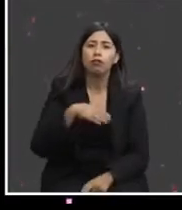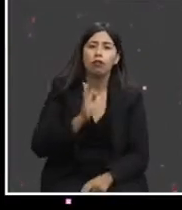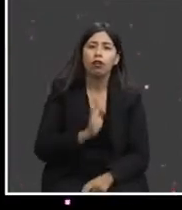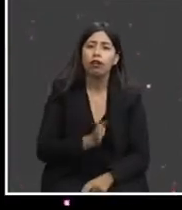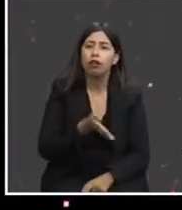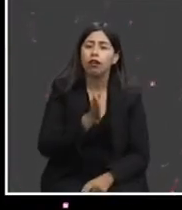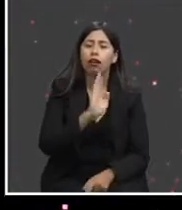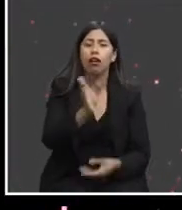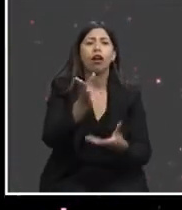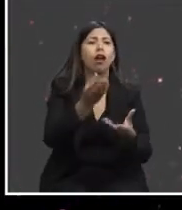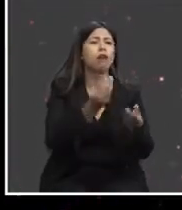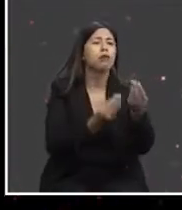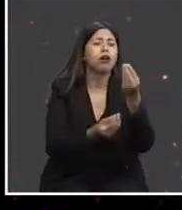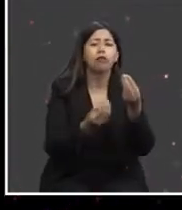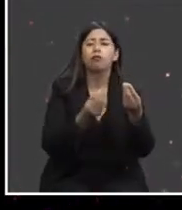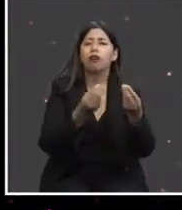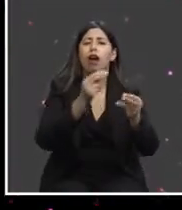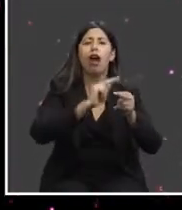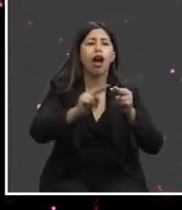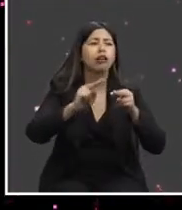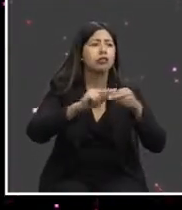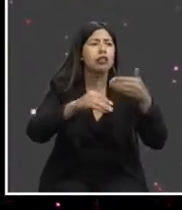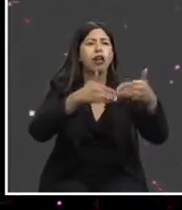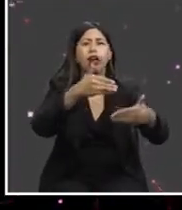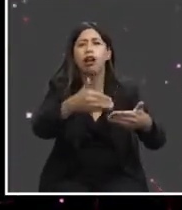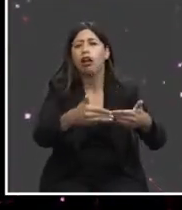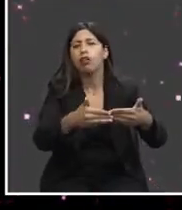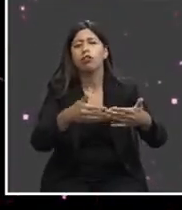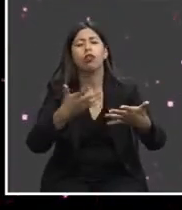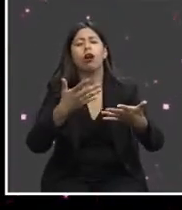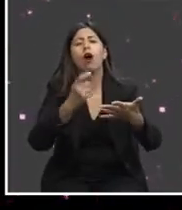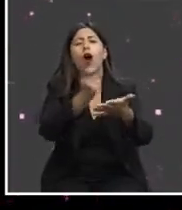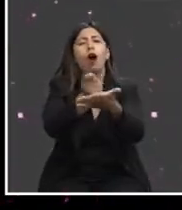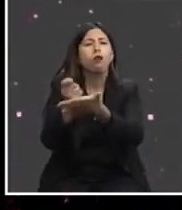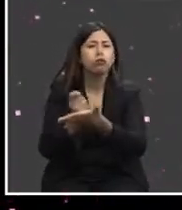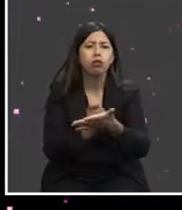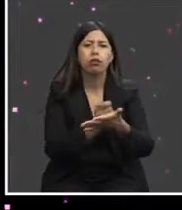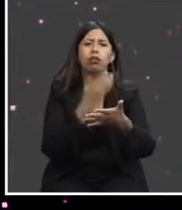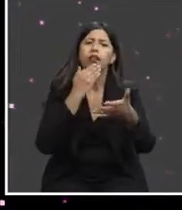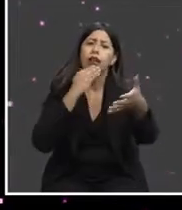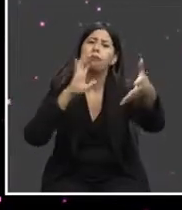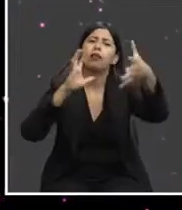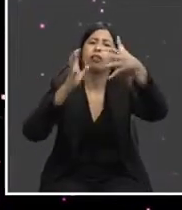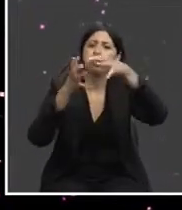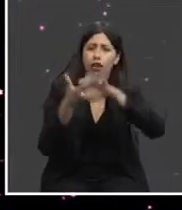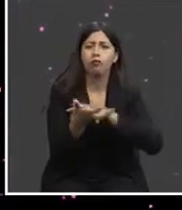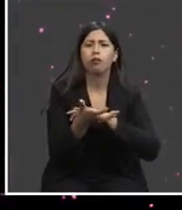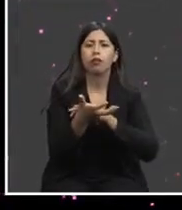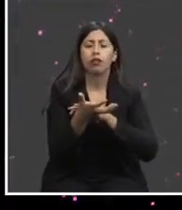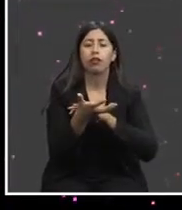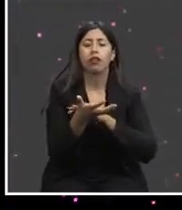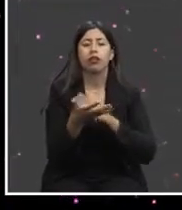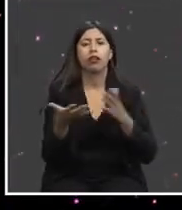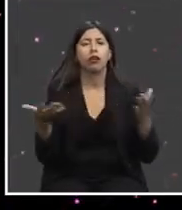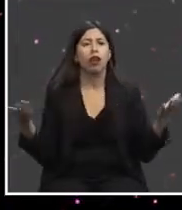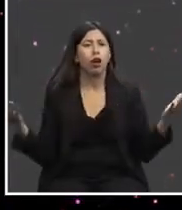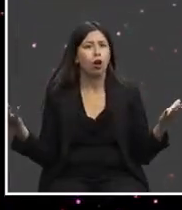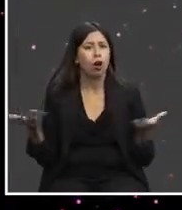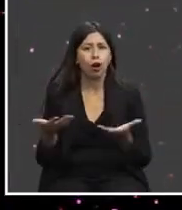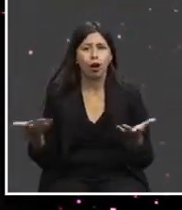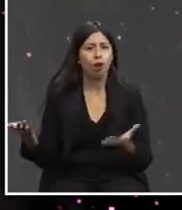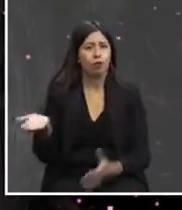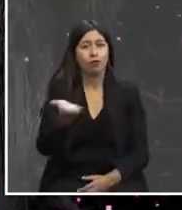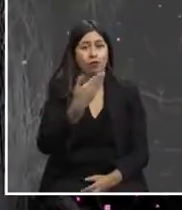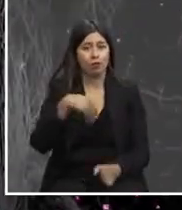be smart enough to invent planes, rockets, send satellites into space, unlock the secrets of DNA, and